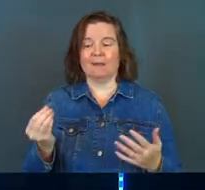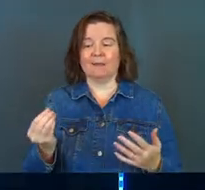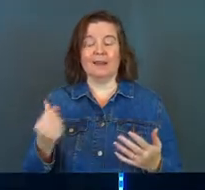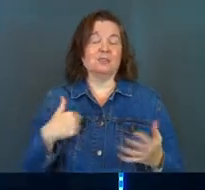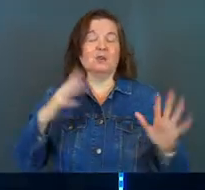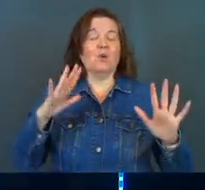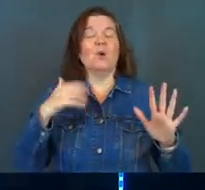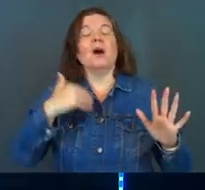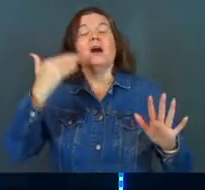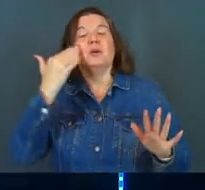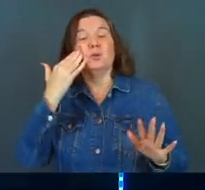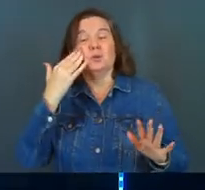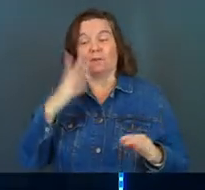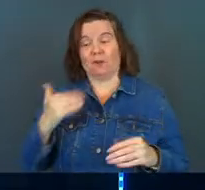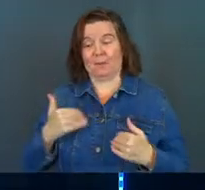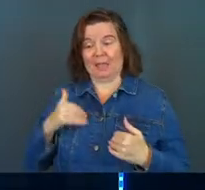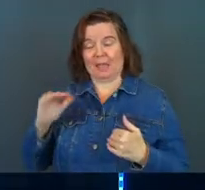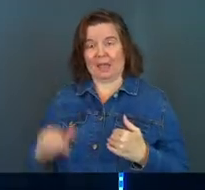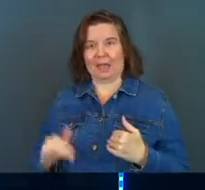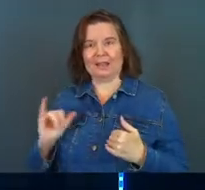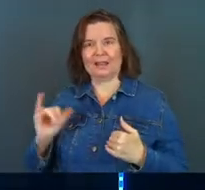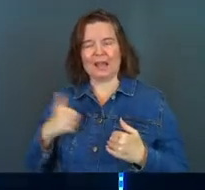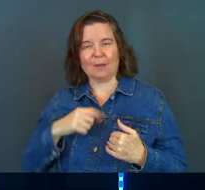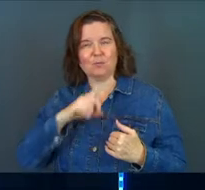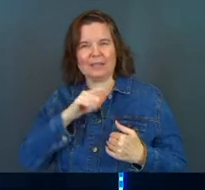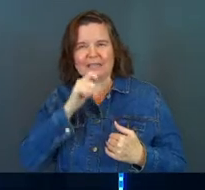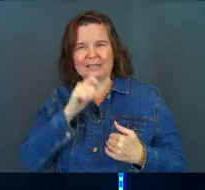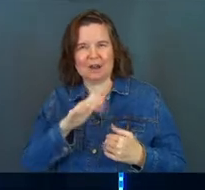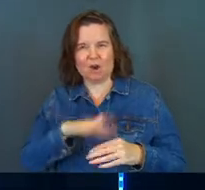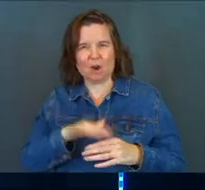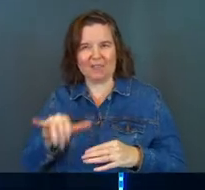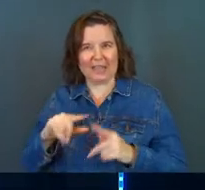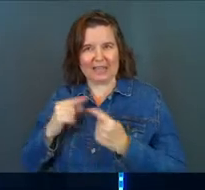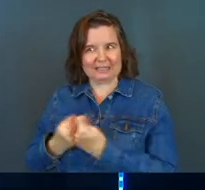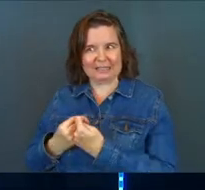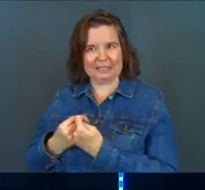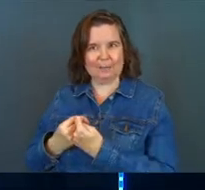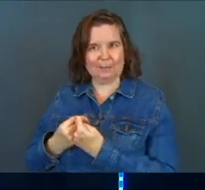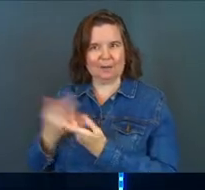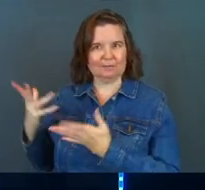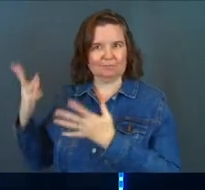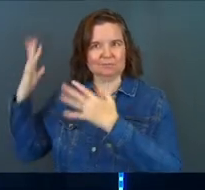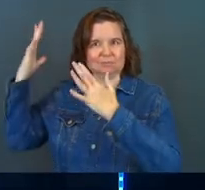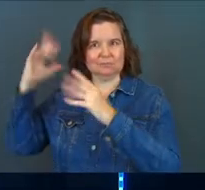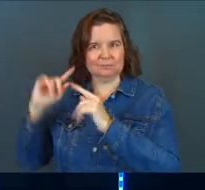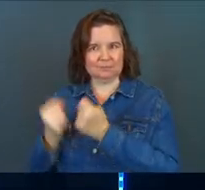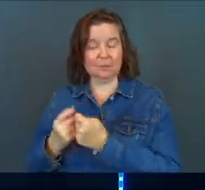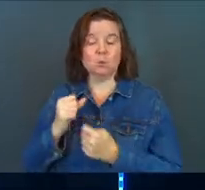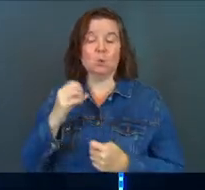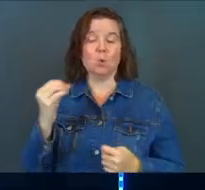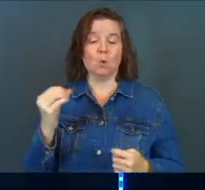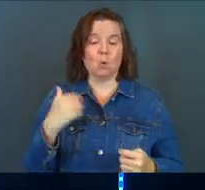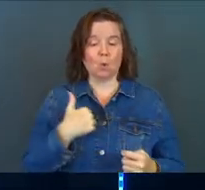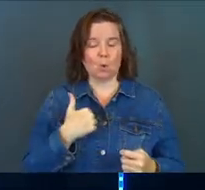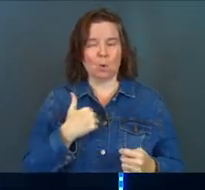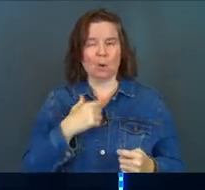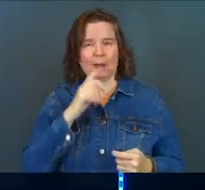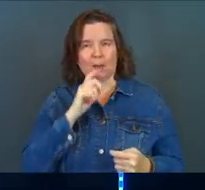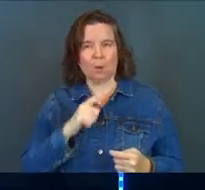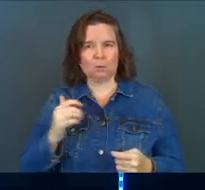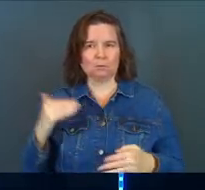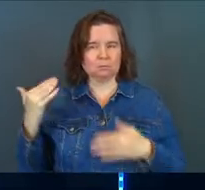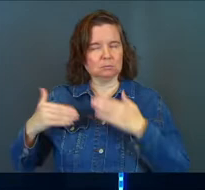And so I knew from a young age, like I'm really not on that team. And so I get